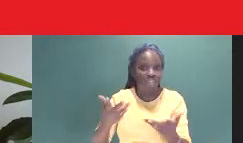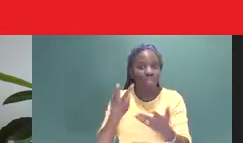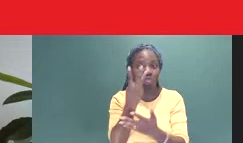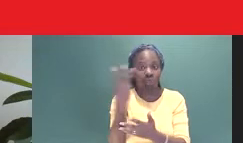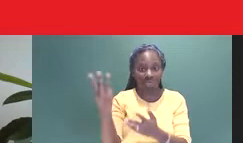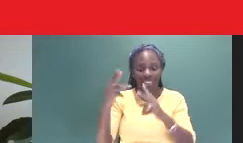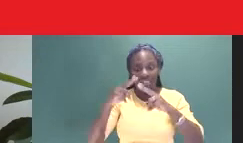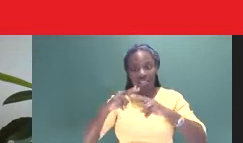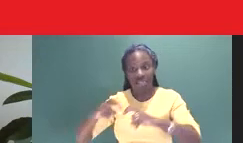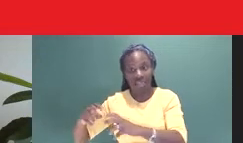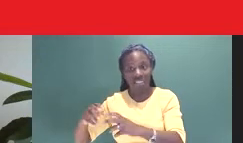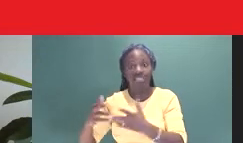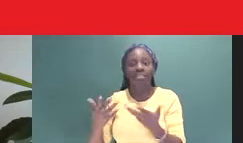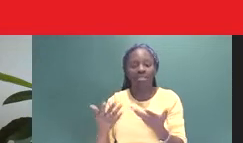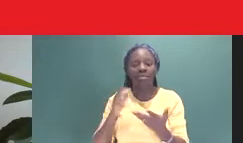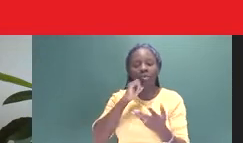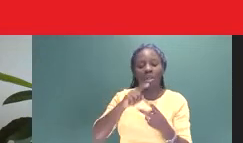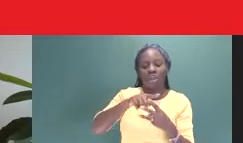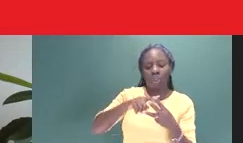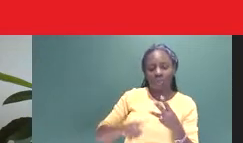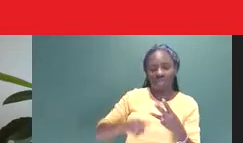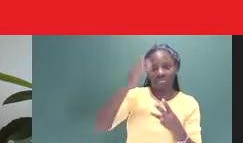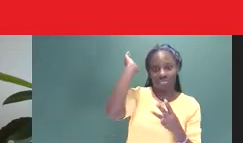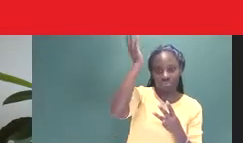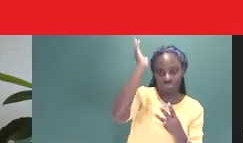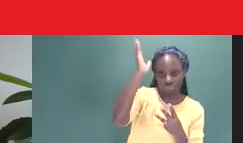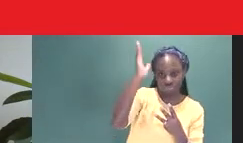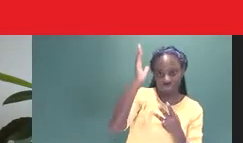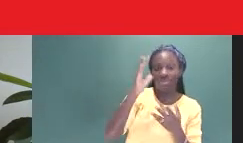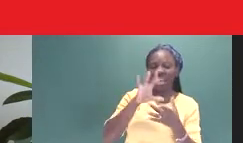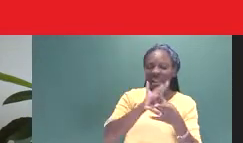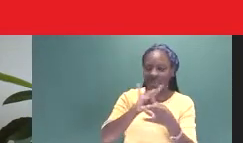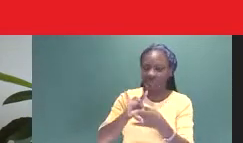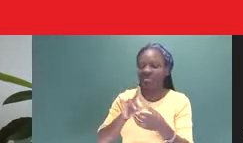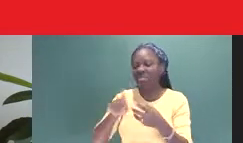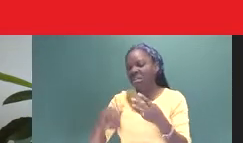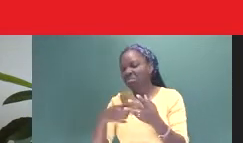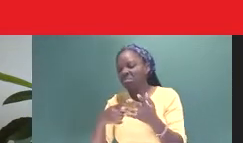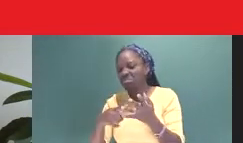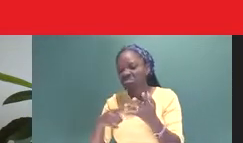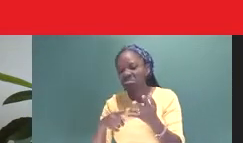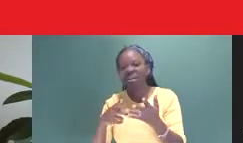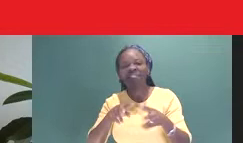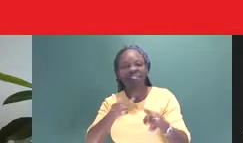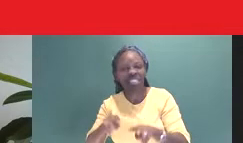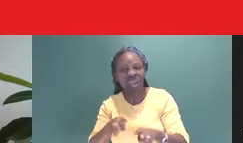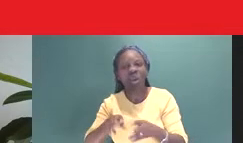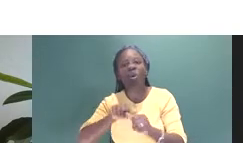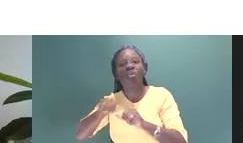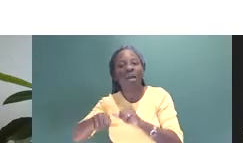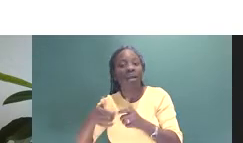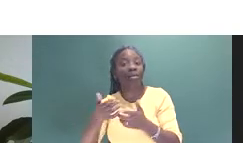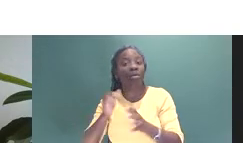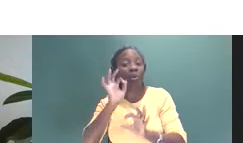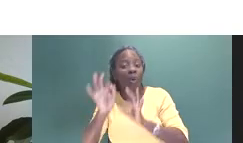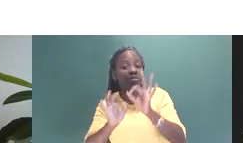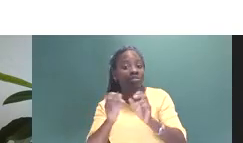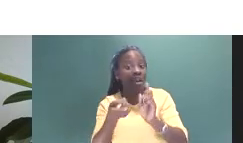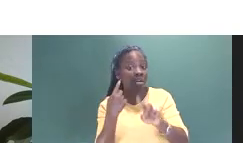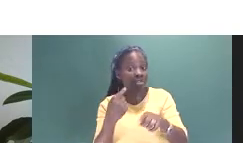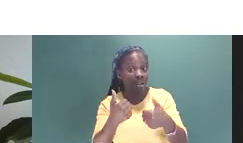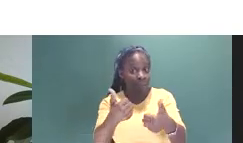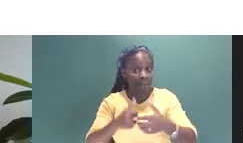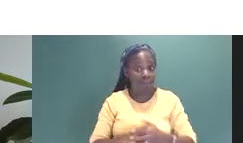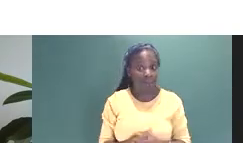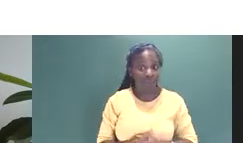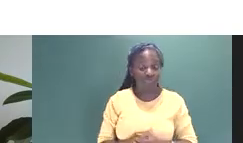3 talks, short talks about the 3 studies, a couple of videos, and then some Q&A at the end.